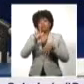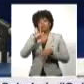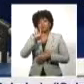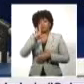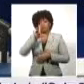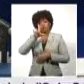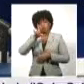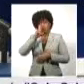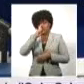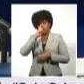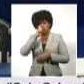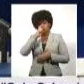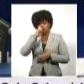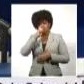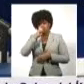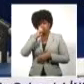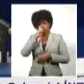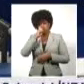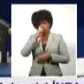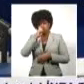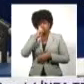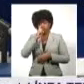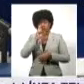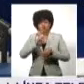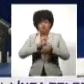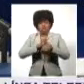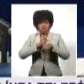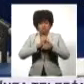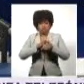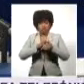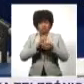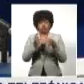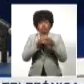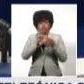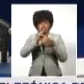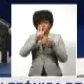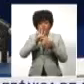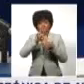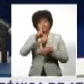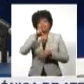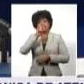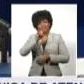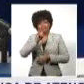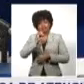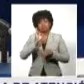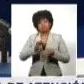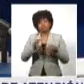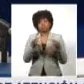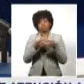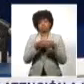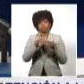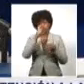40 to 59 years with 16 cases, with